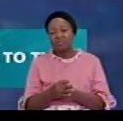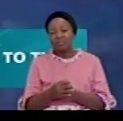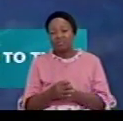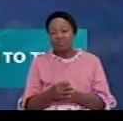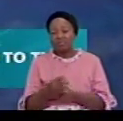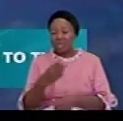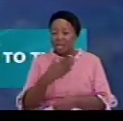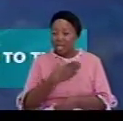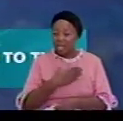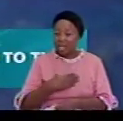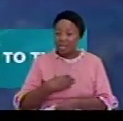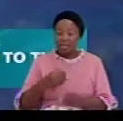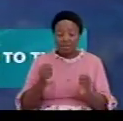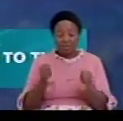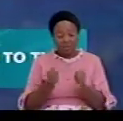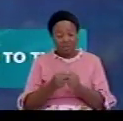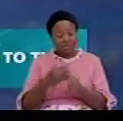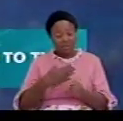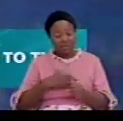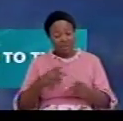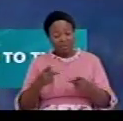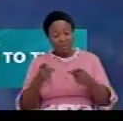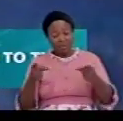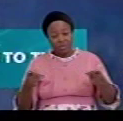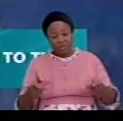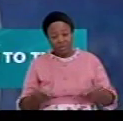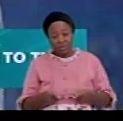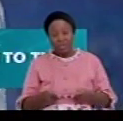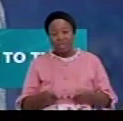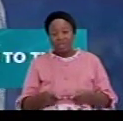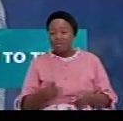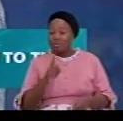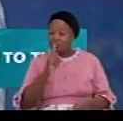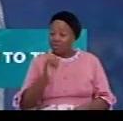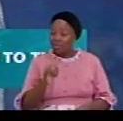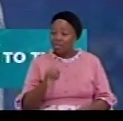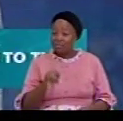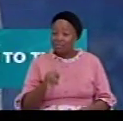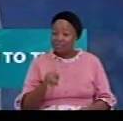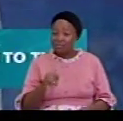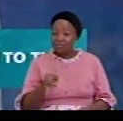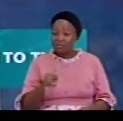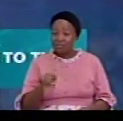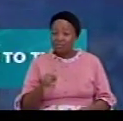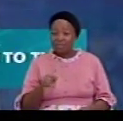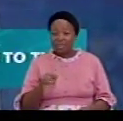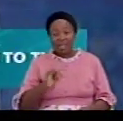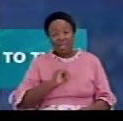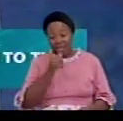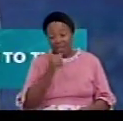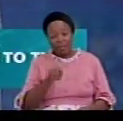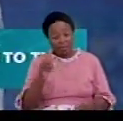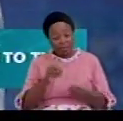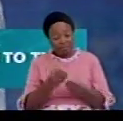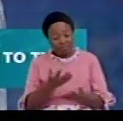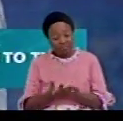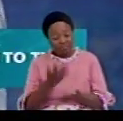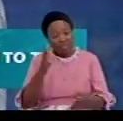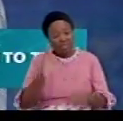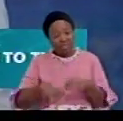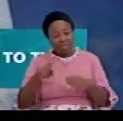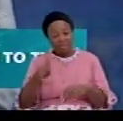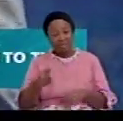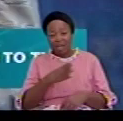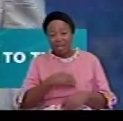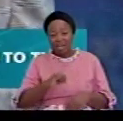And with my position, actually, I am richer than you are. I am more respected